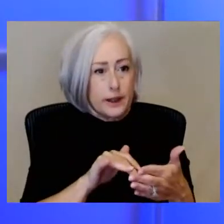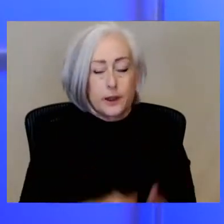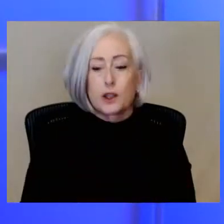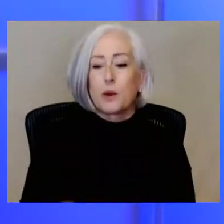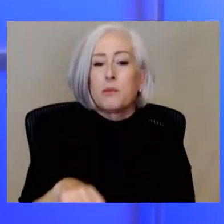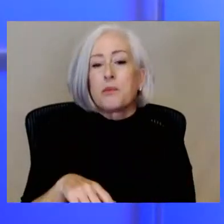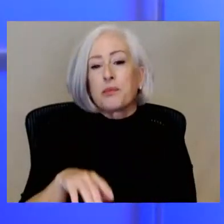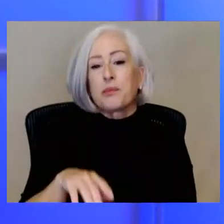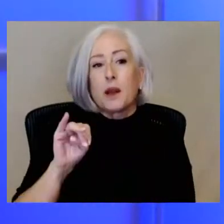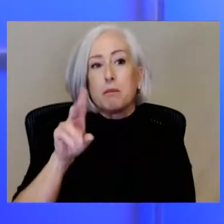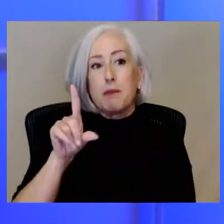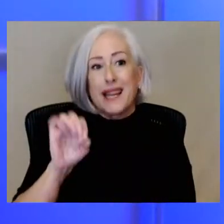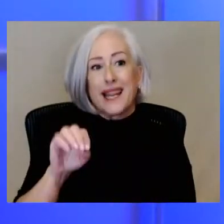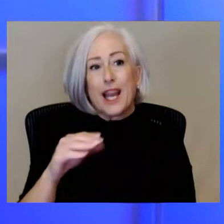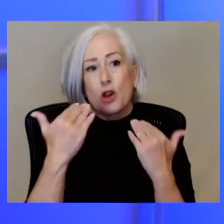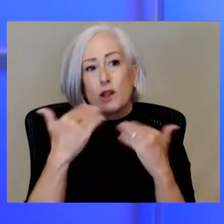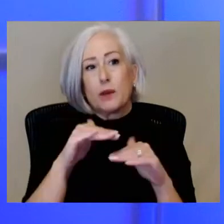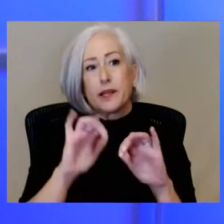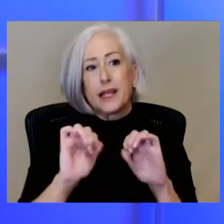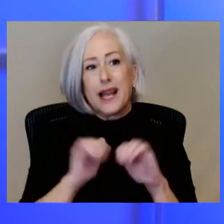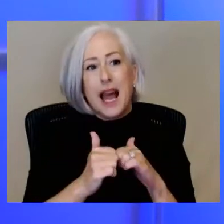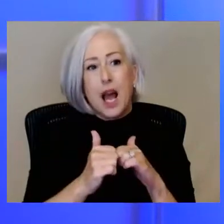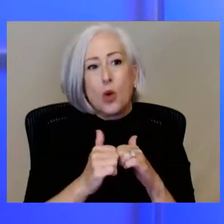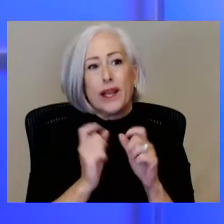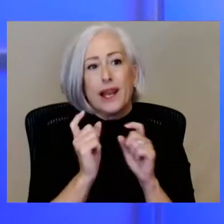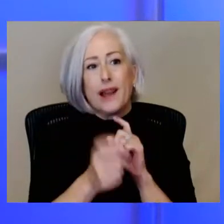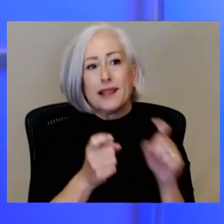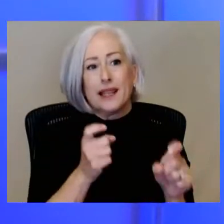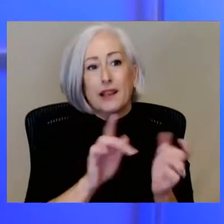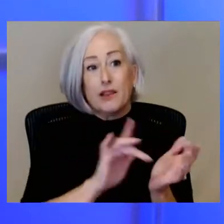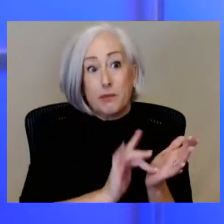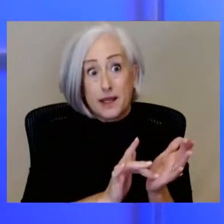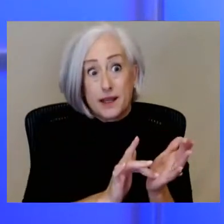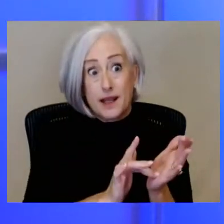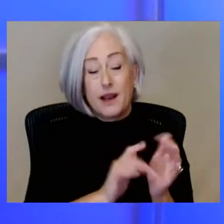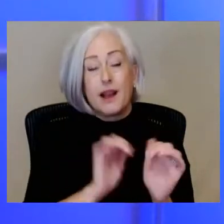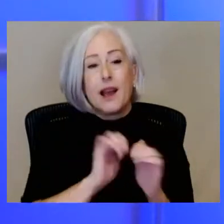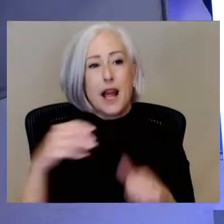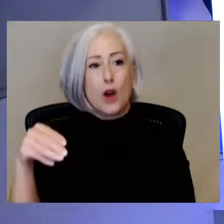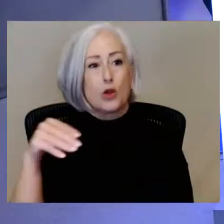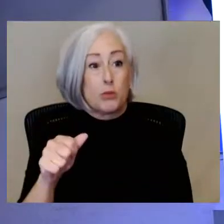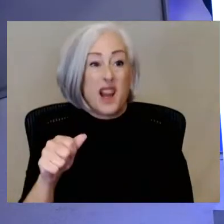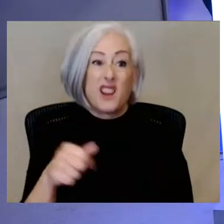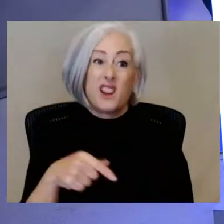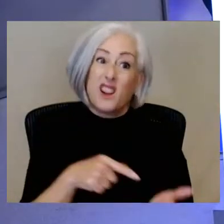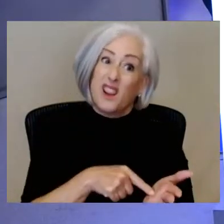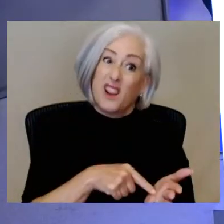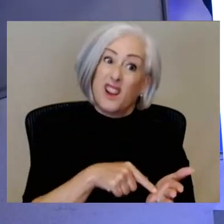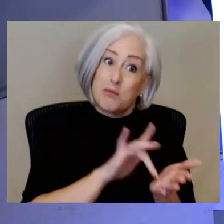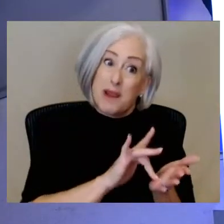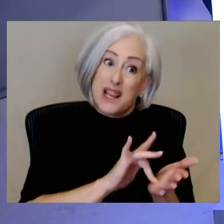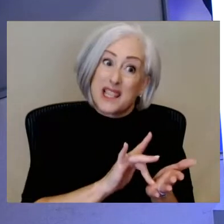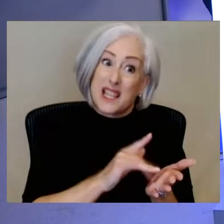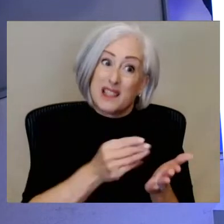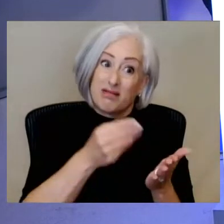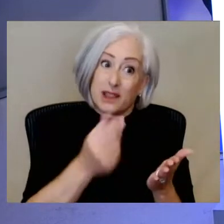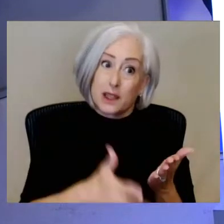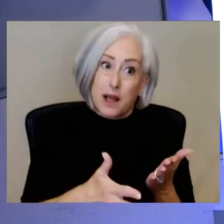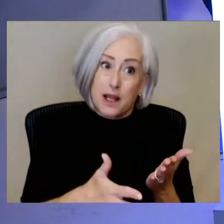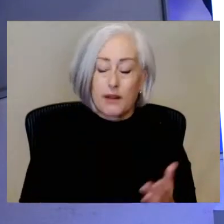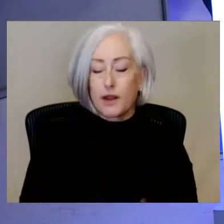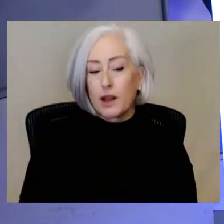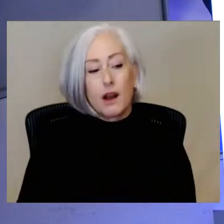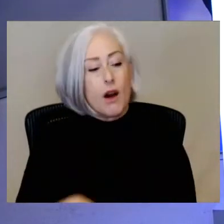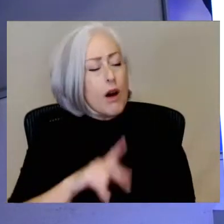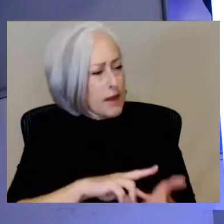how we can give this drug. And how to get it paid for, and it's really expensive. So they're really asking for more data, right? Because when they do that, it's usually they're